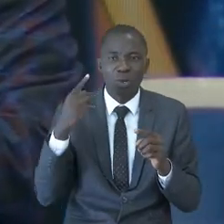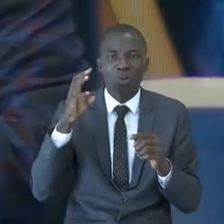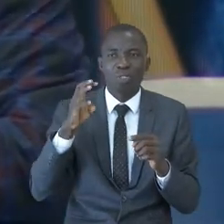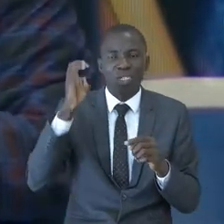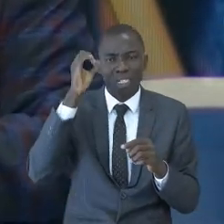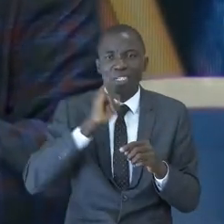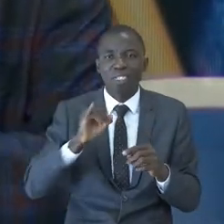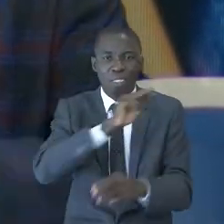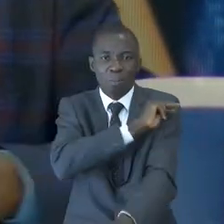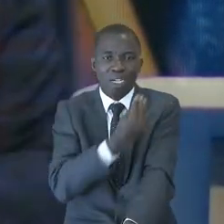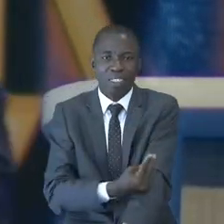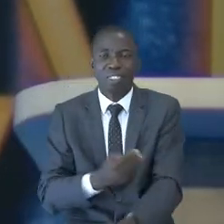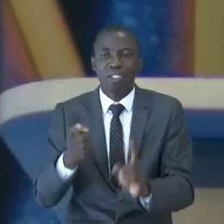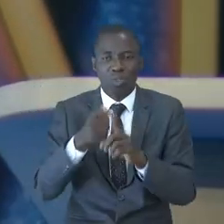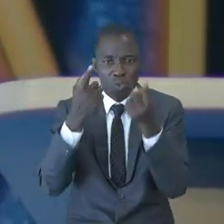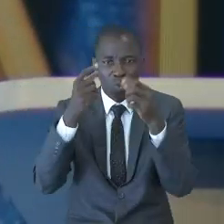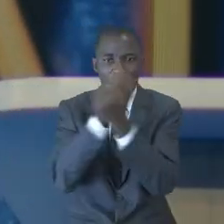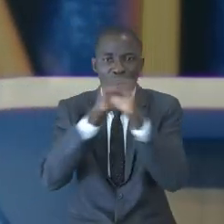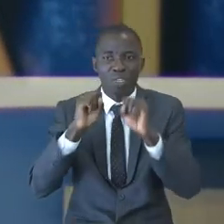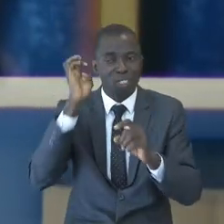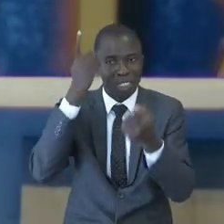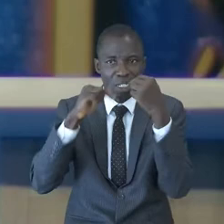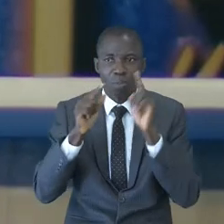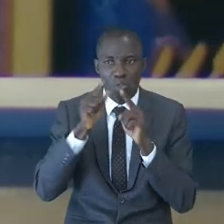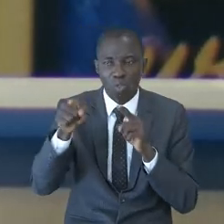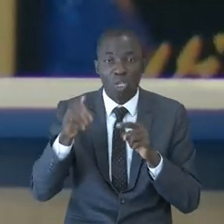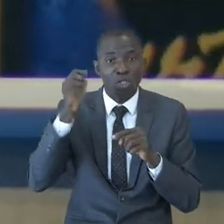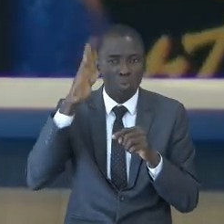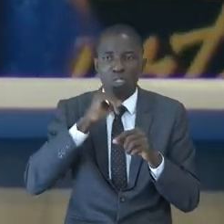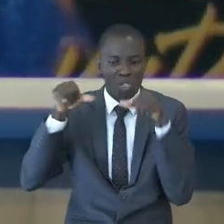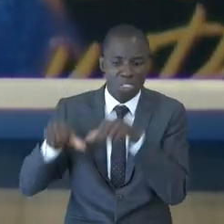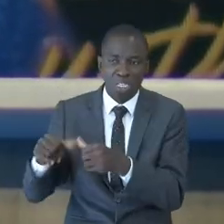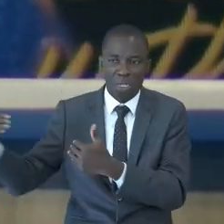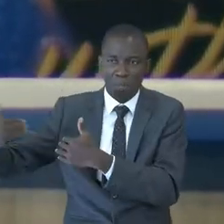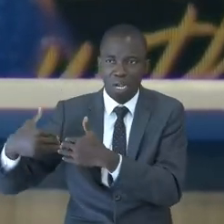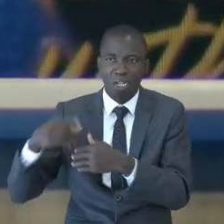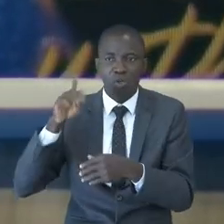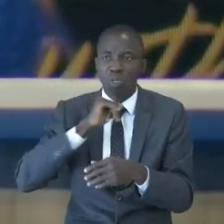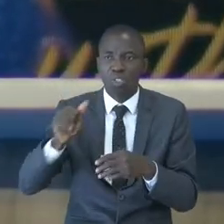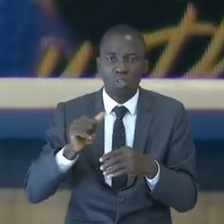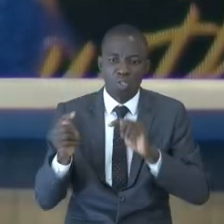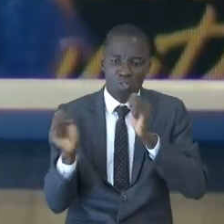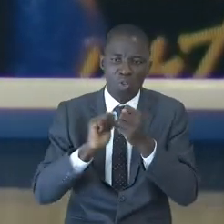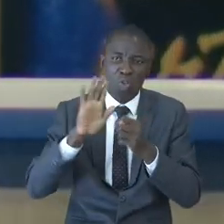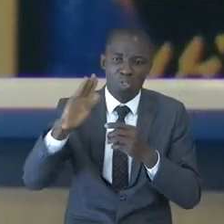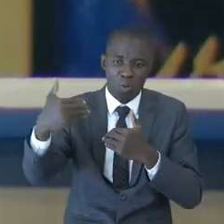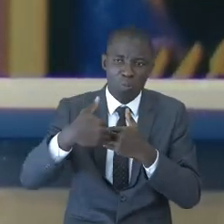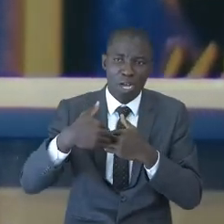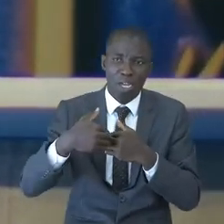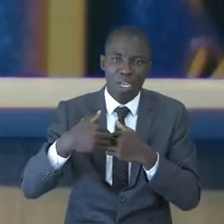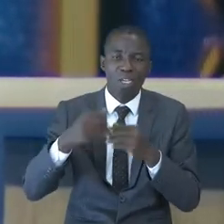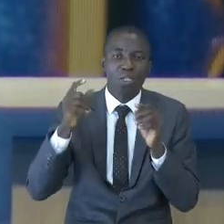to save. You will not stay back and sit back, and you will not turn your back on such